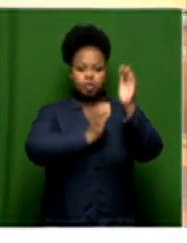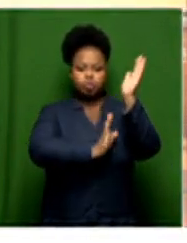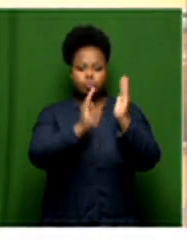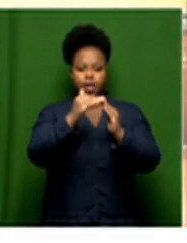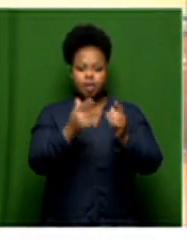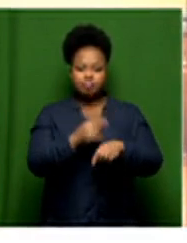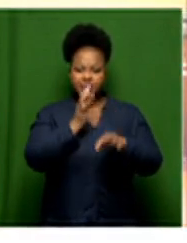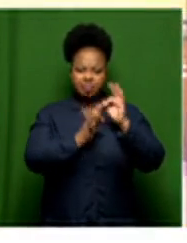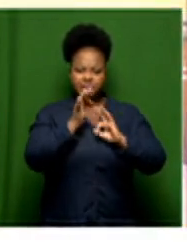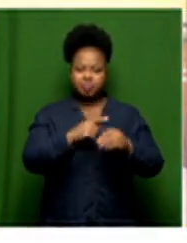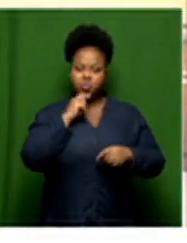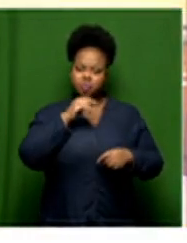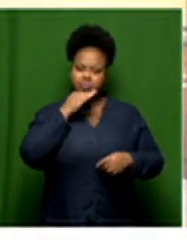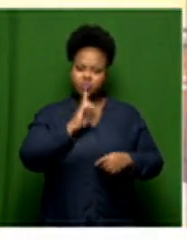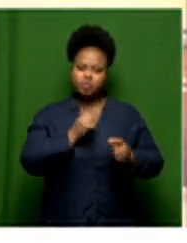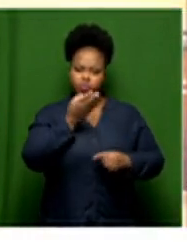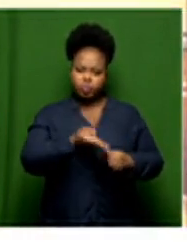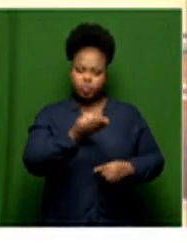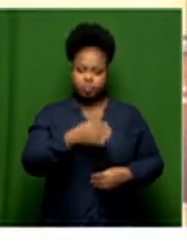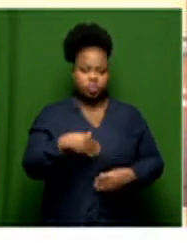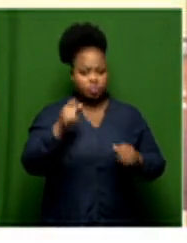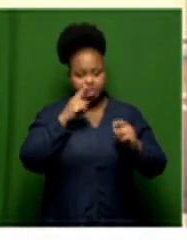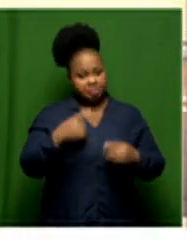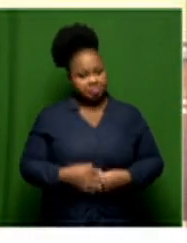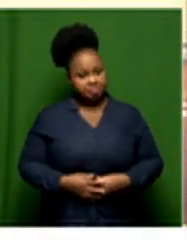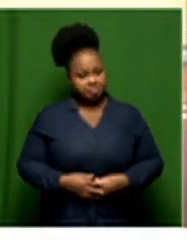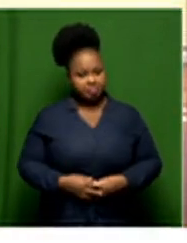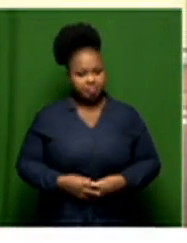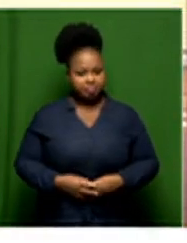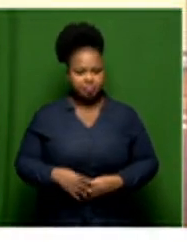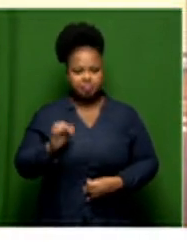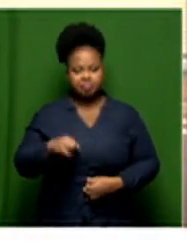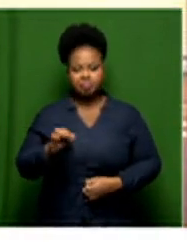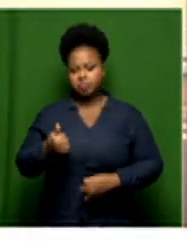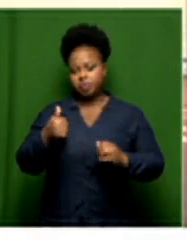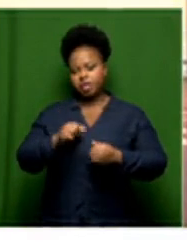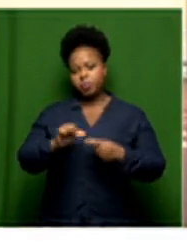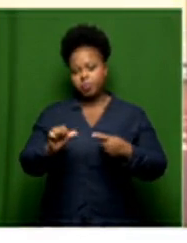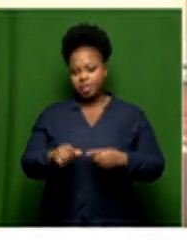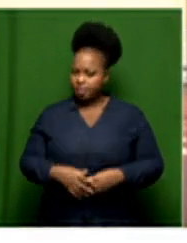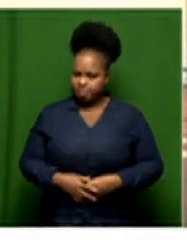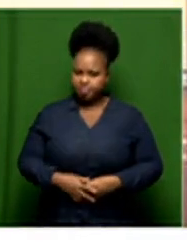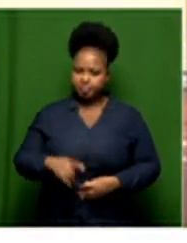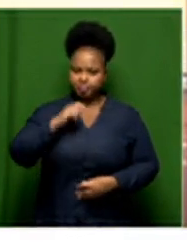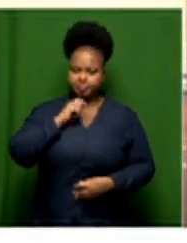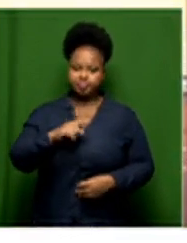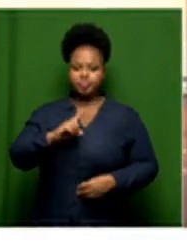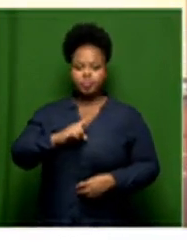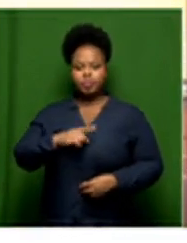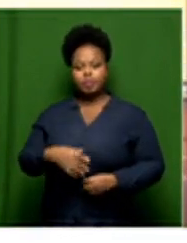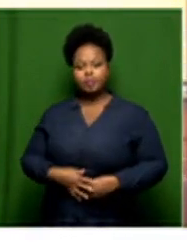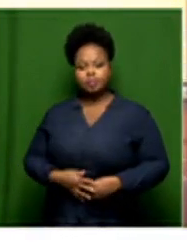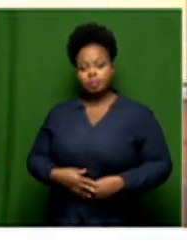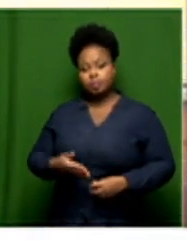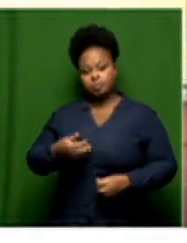us more about that and what it truly means to you. No surprises there. So I've had a great week this week. And